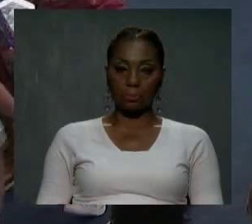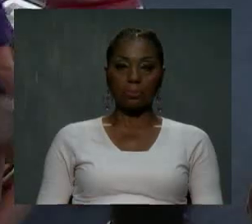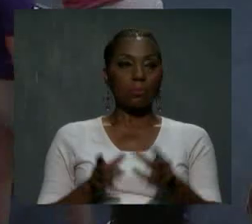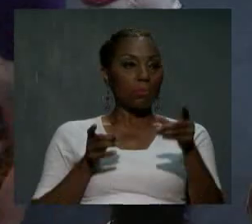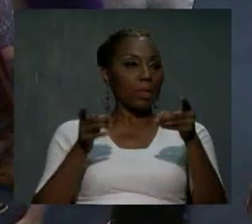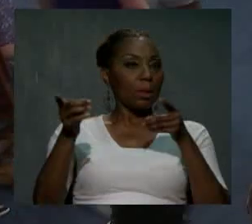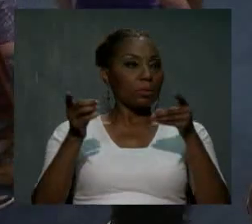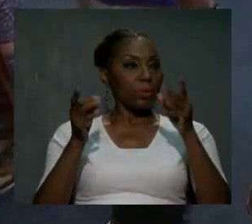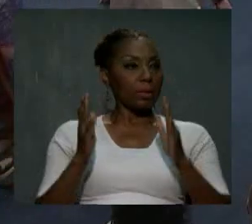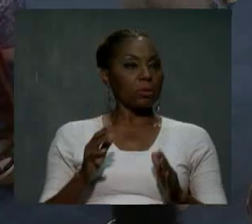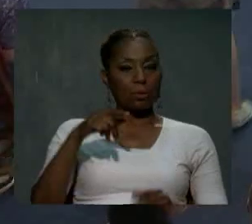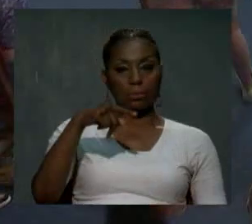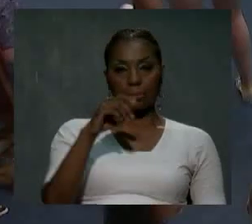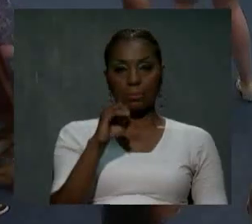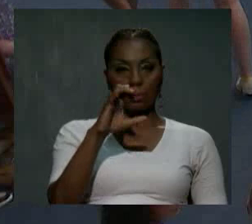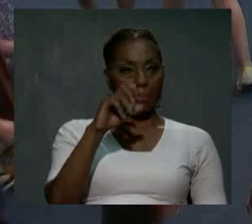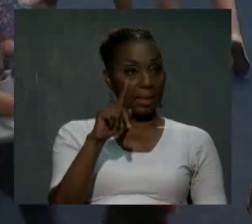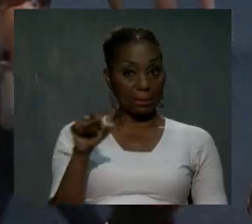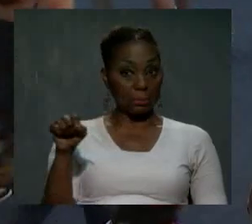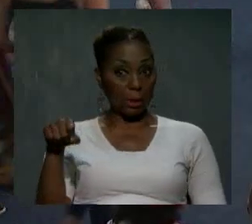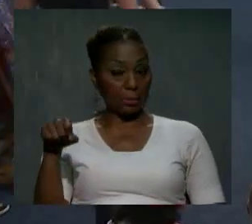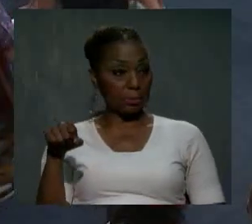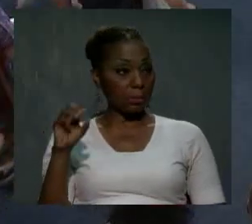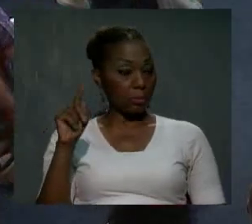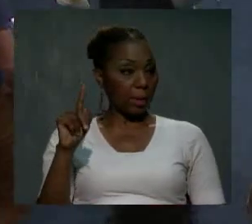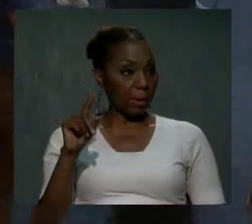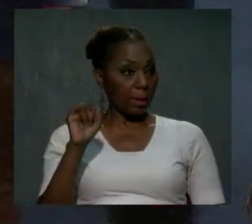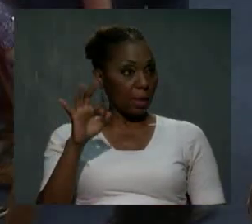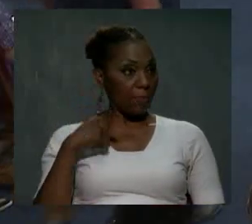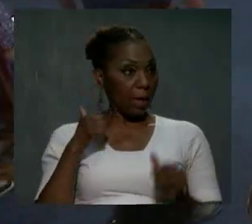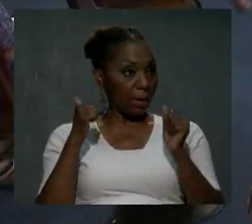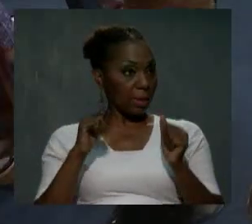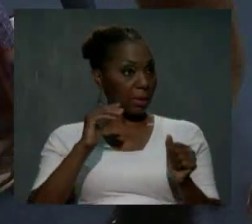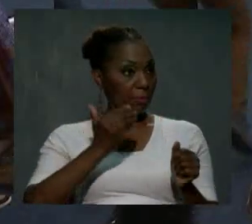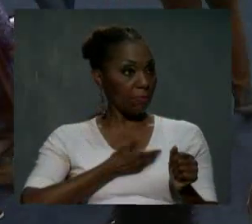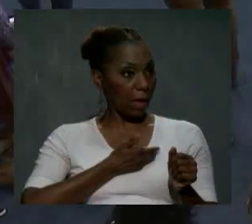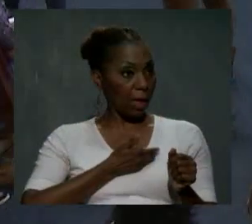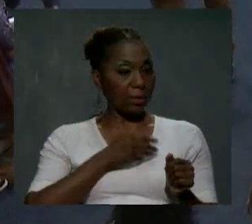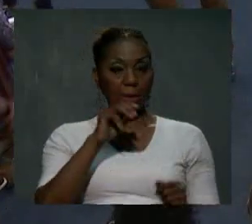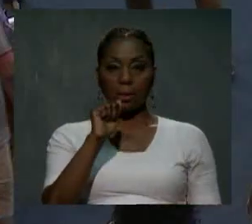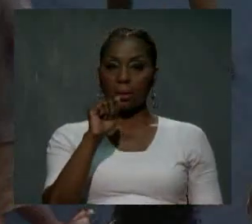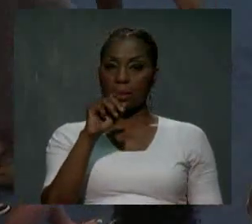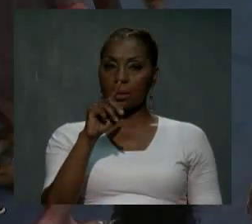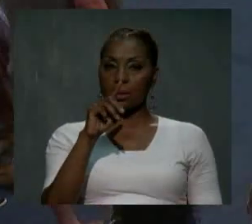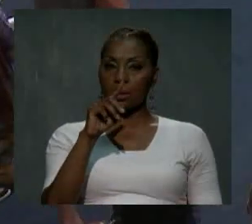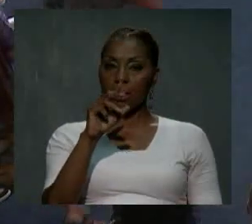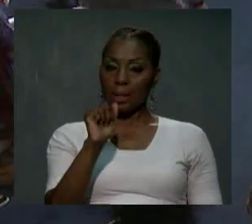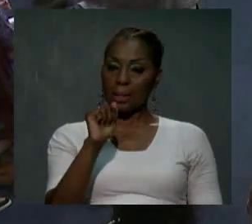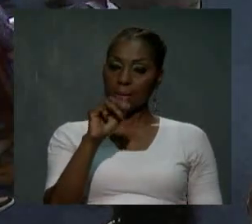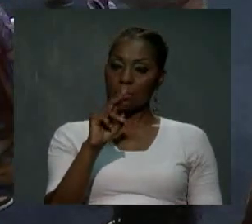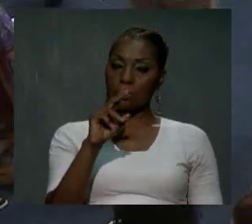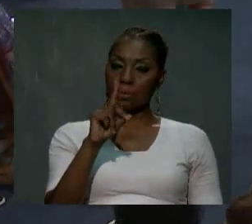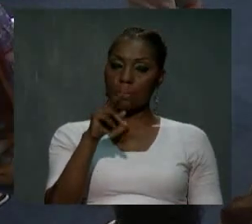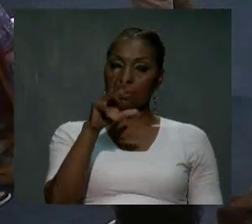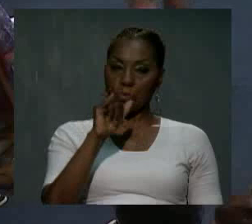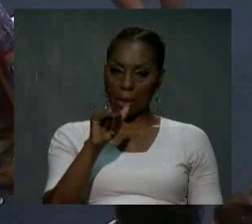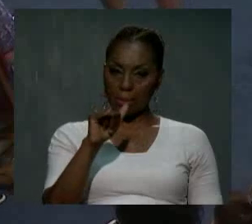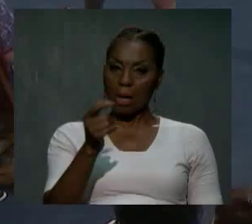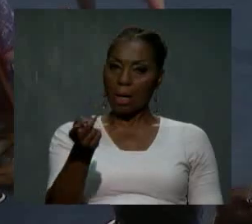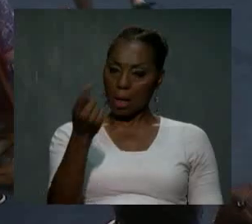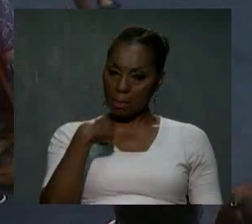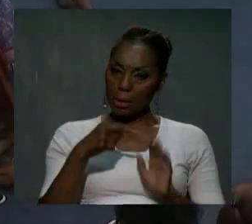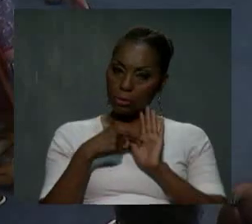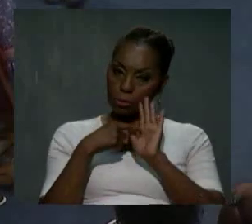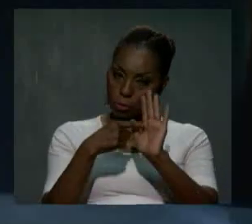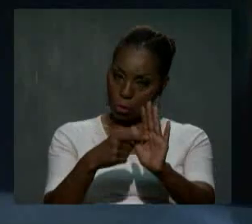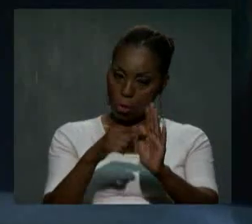Director Peck? Yes, if I could just invite Audrey Carruthers up to show her mural in a